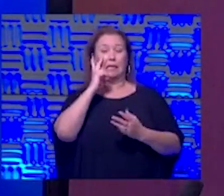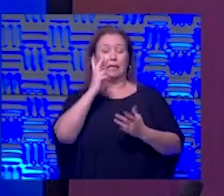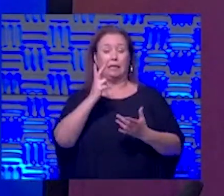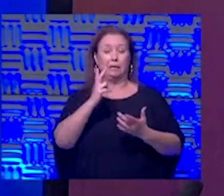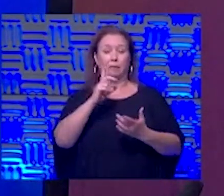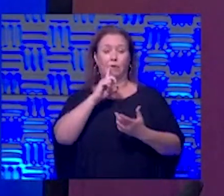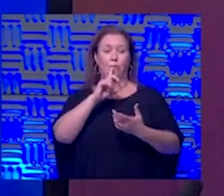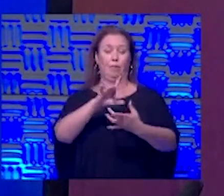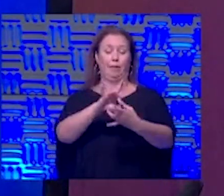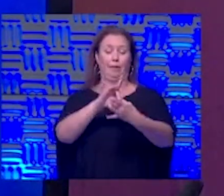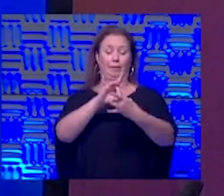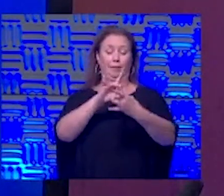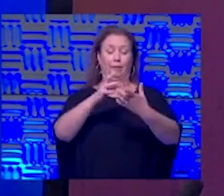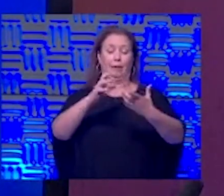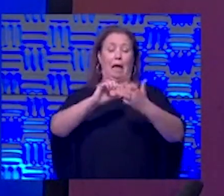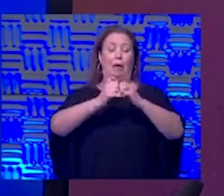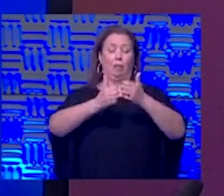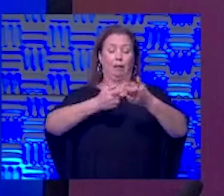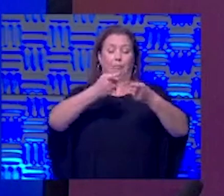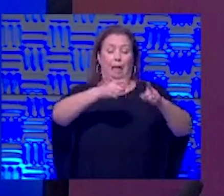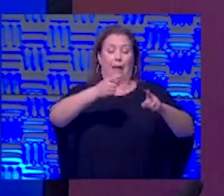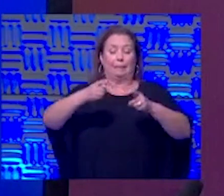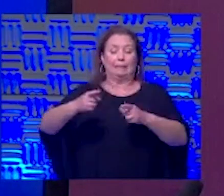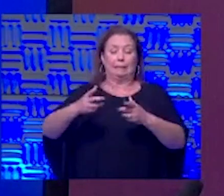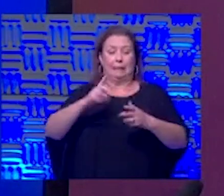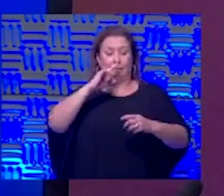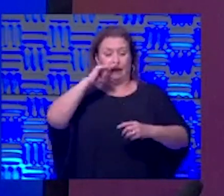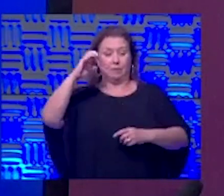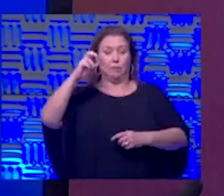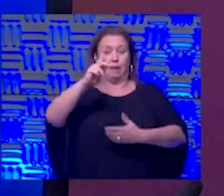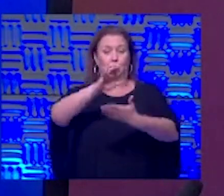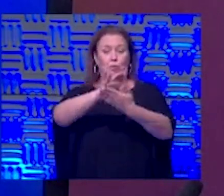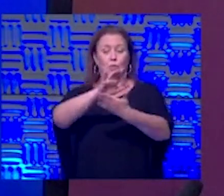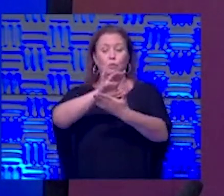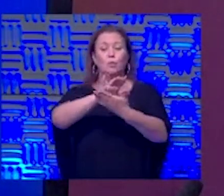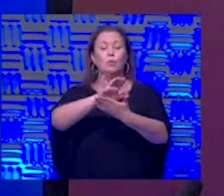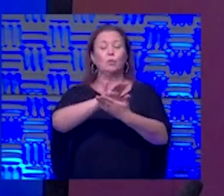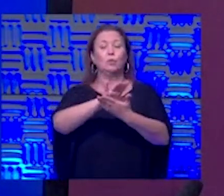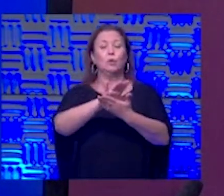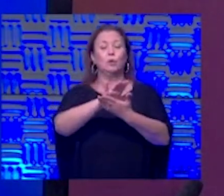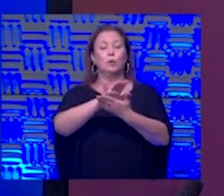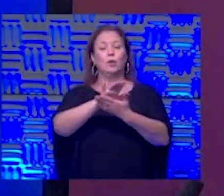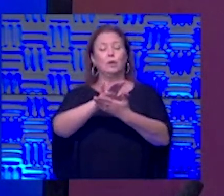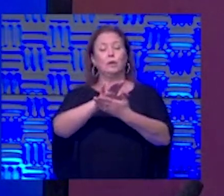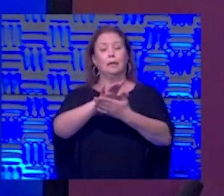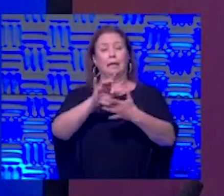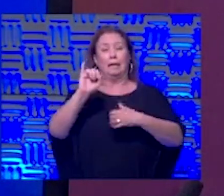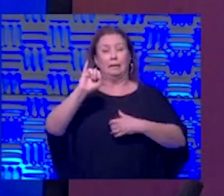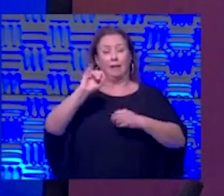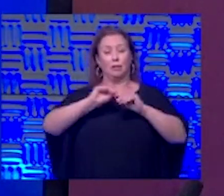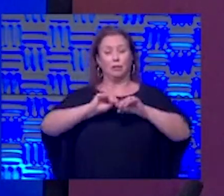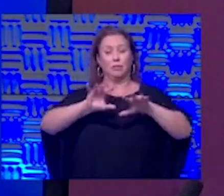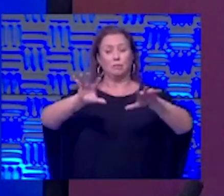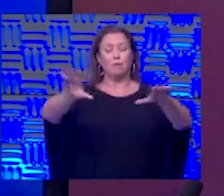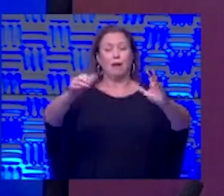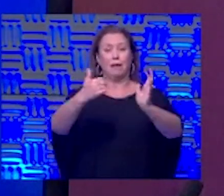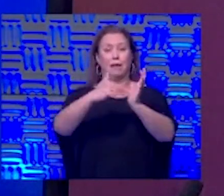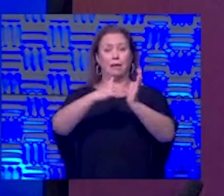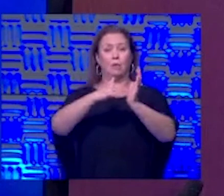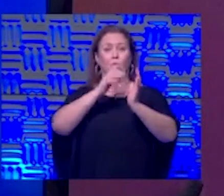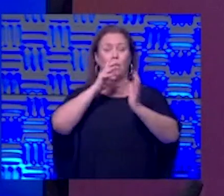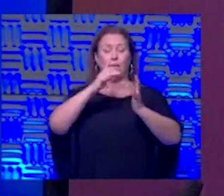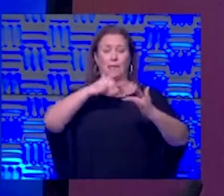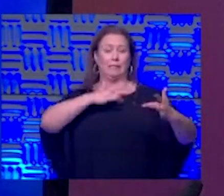how that really plays out. If the kids are back in school and infections start spreading rapidly, we're going to